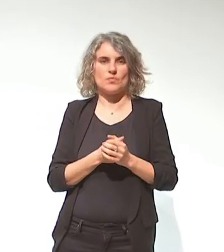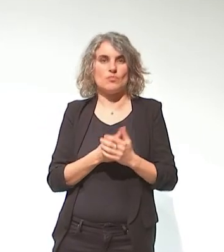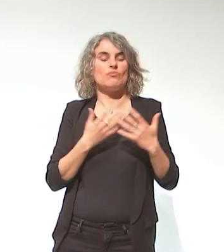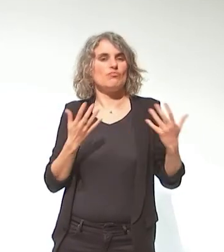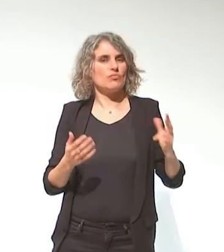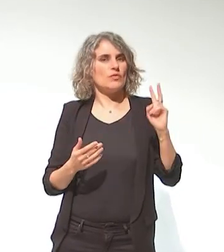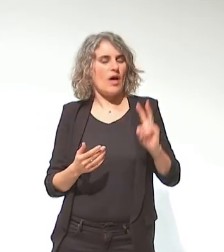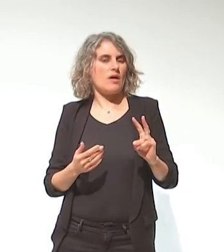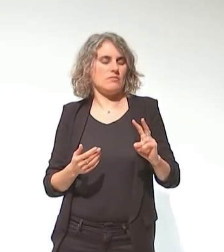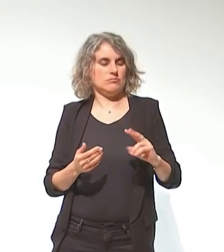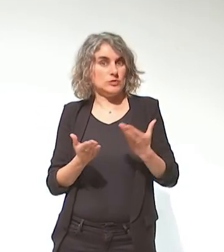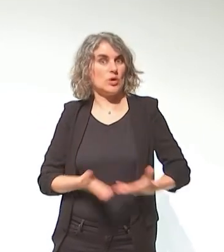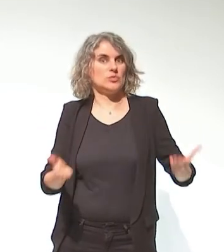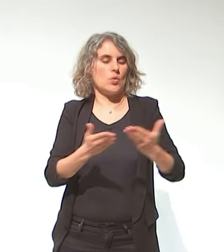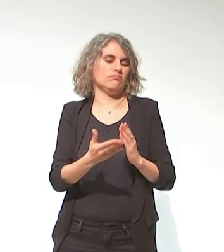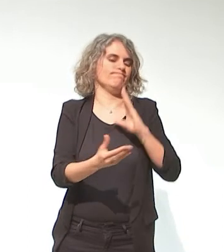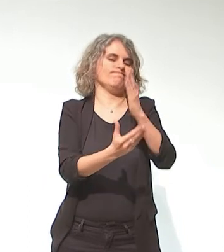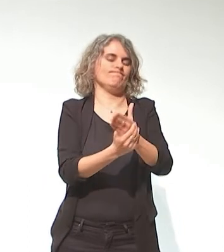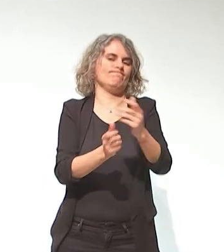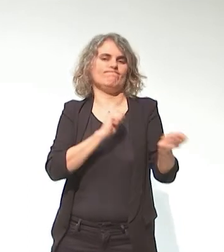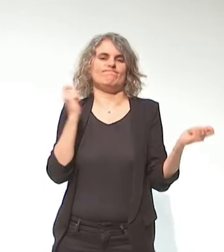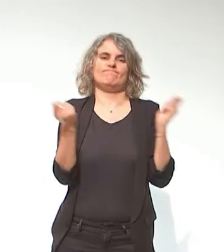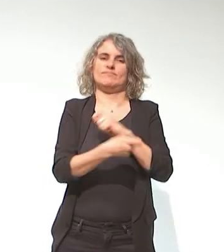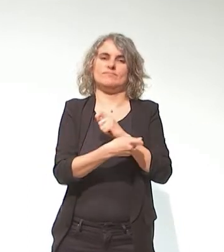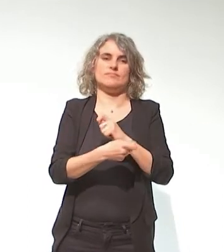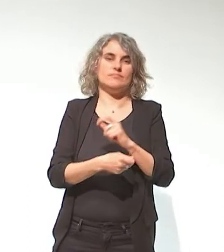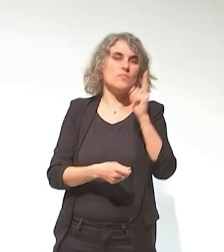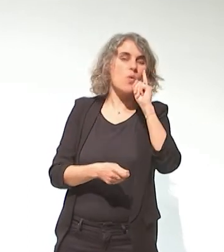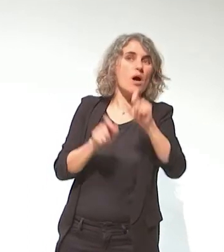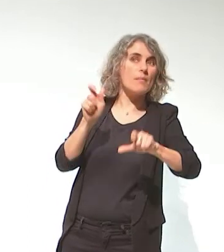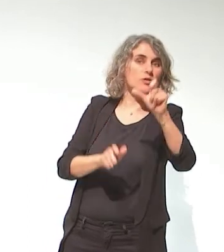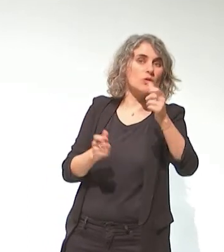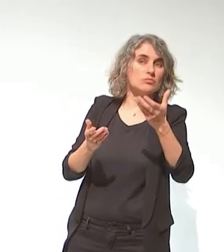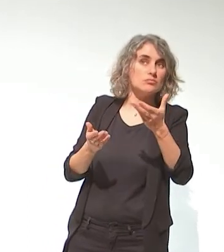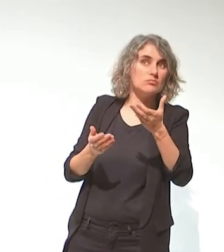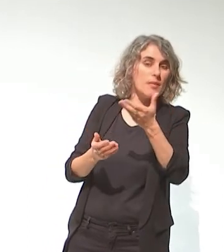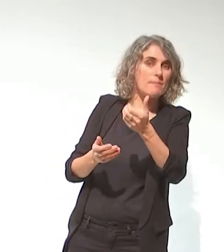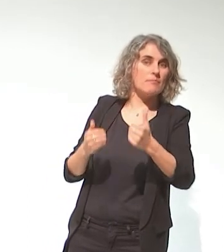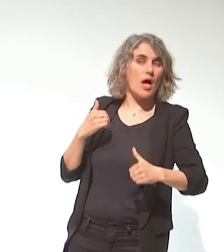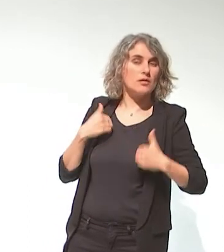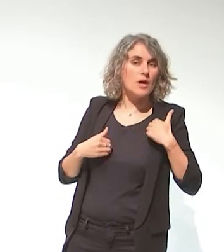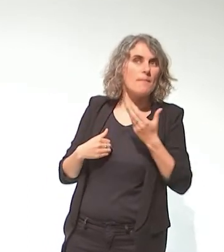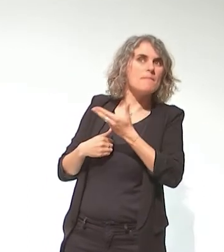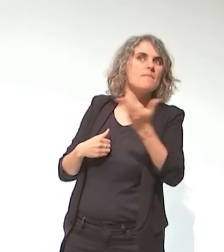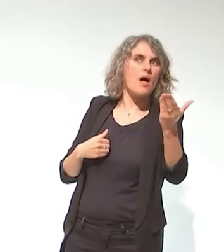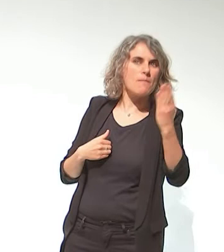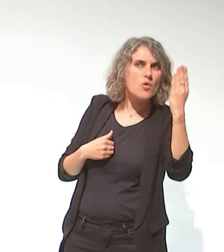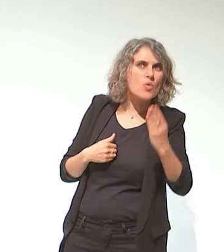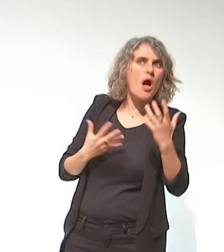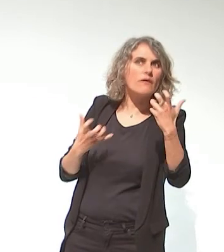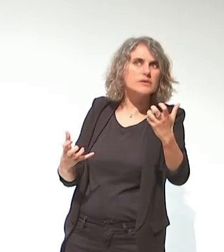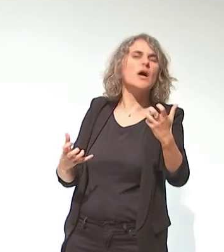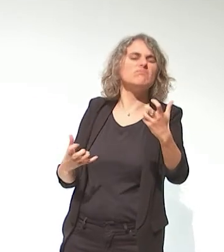of persons with disabilities, but also the parents of children with disabilities, that